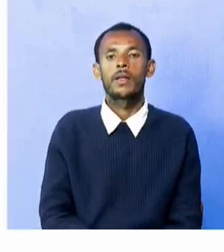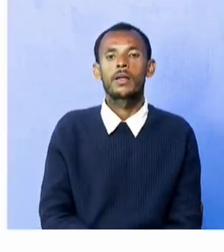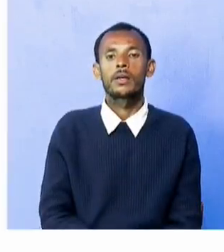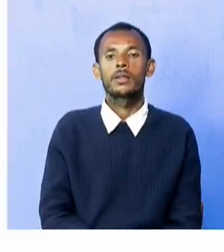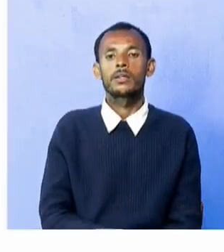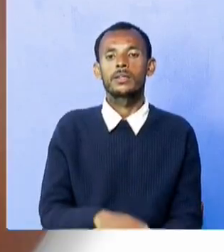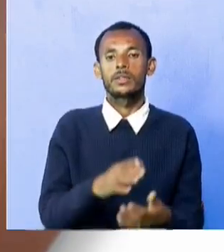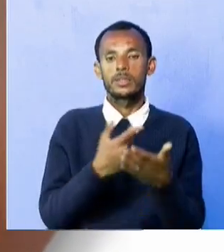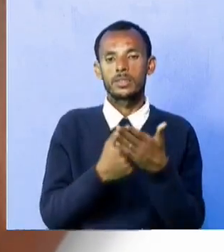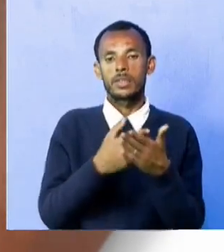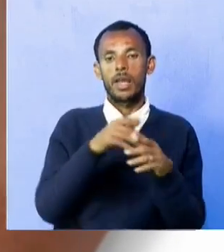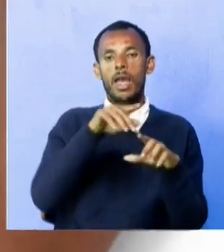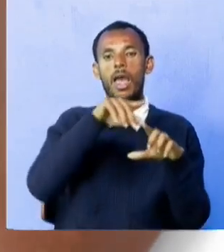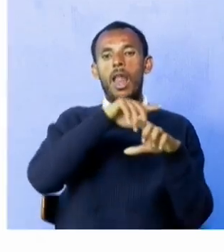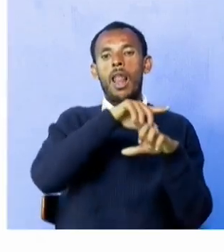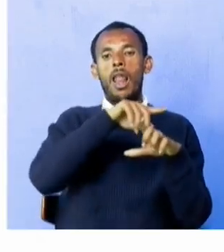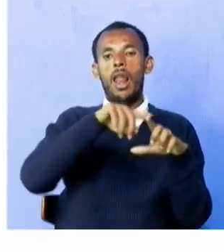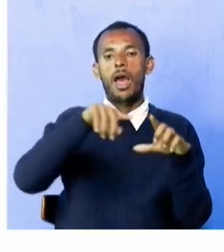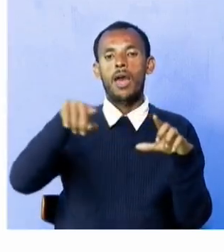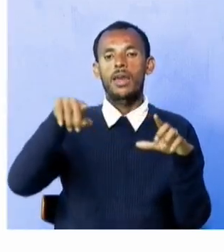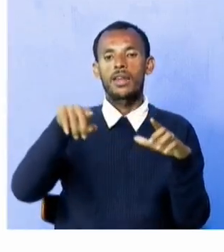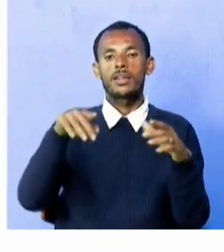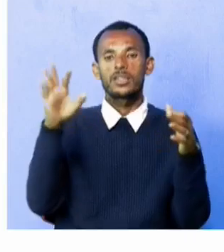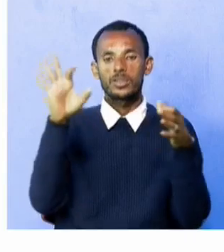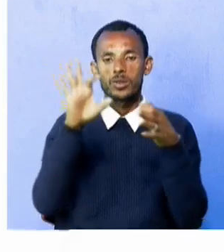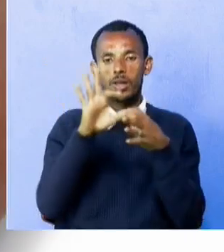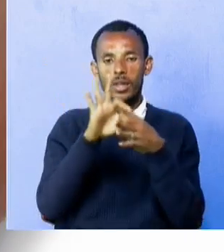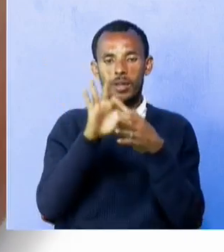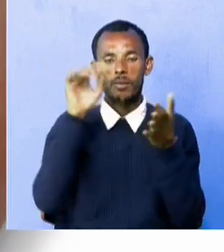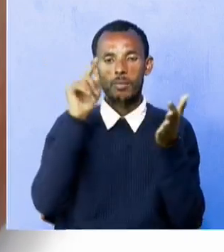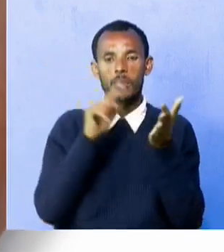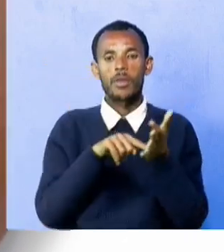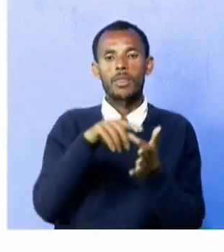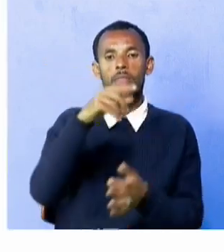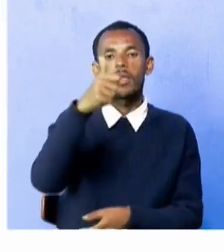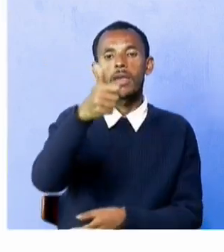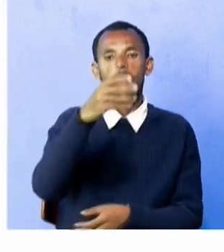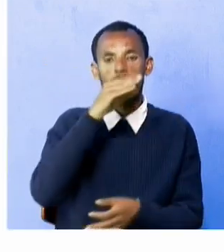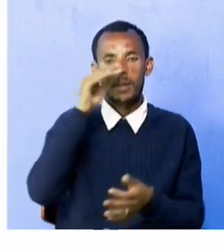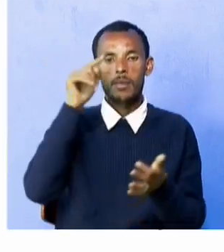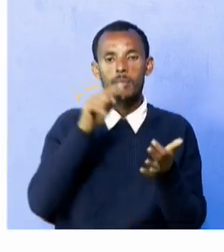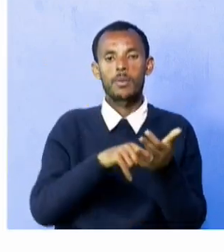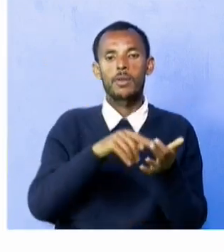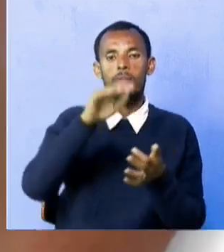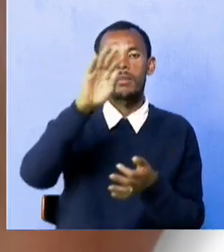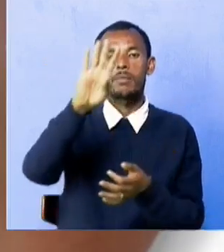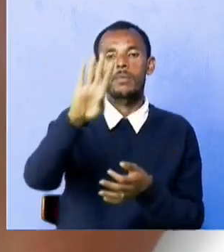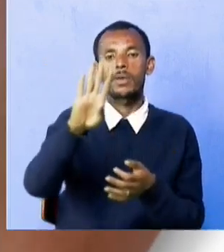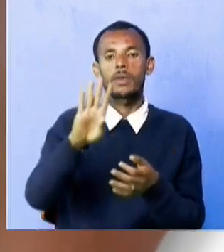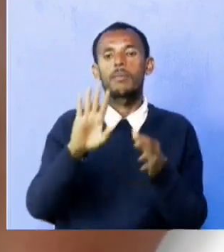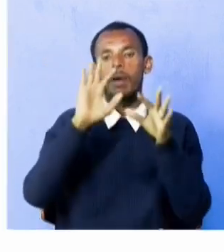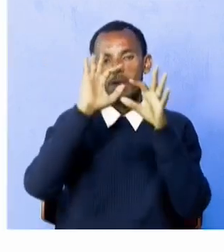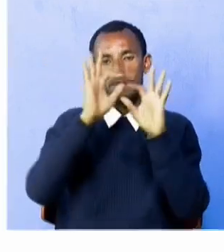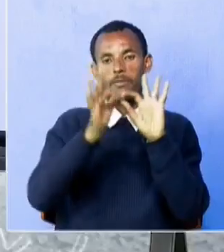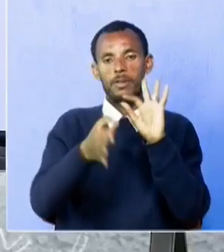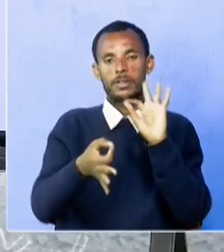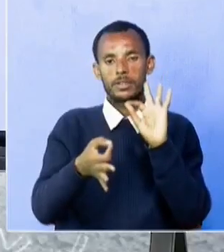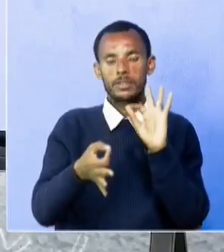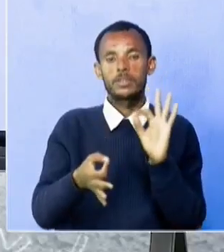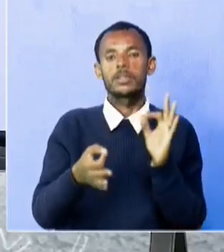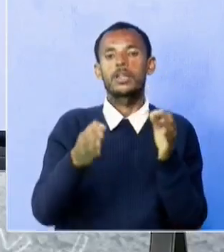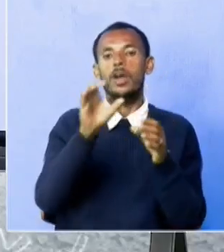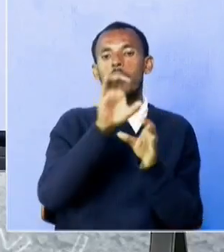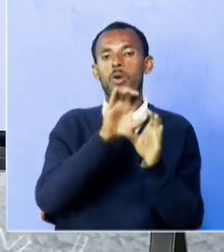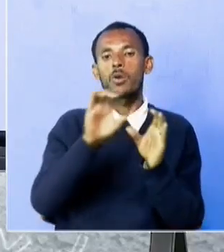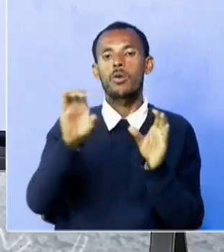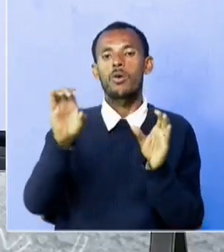say this is a line segment joining the point A and B. Okay, by definition, a chord